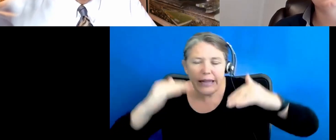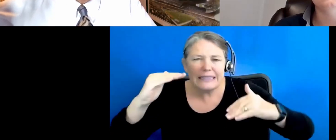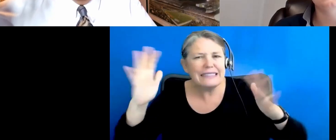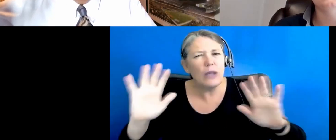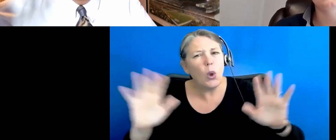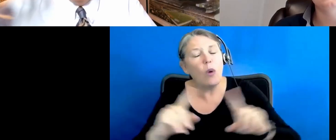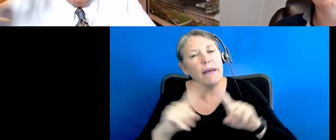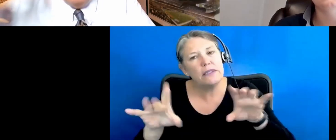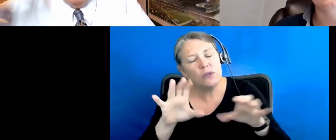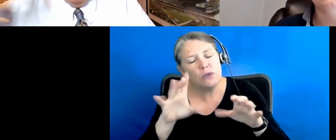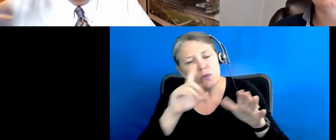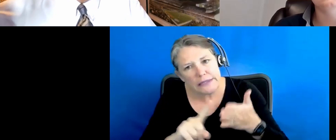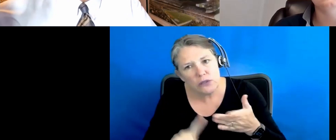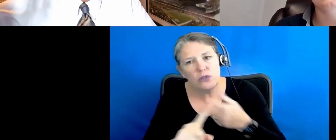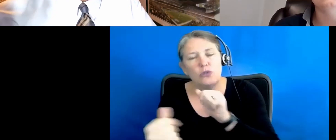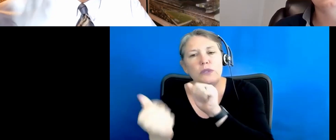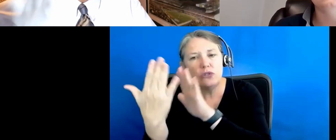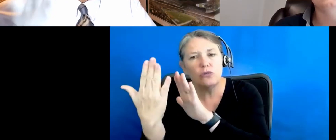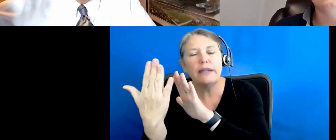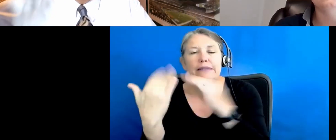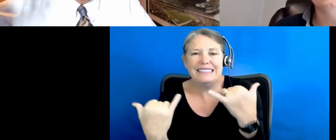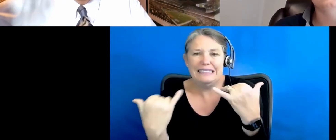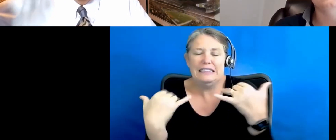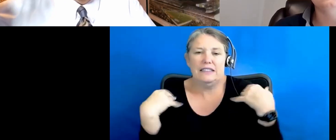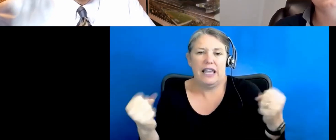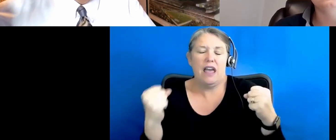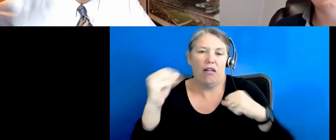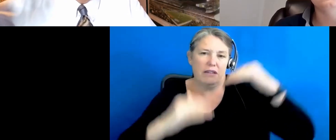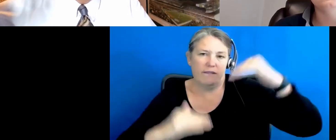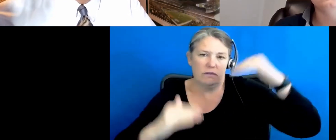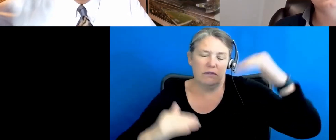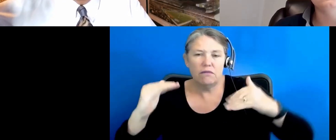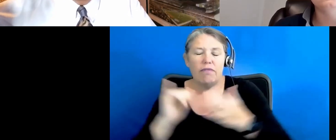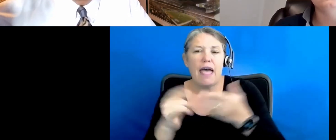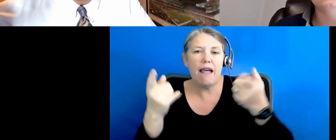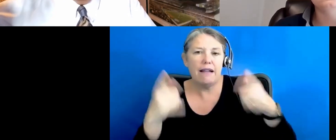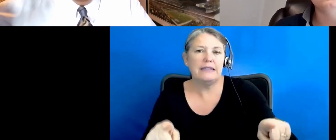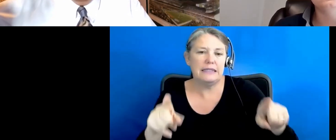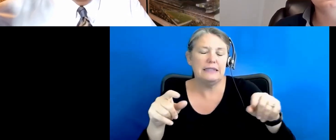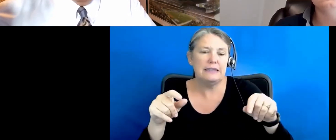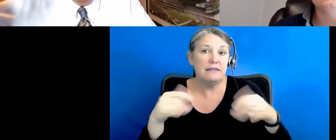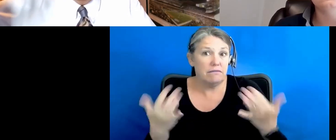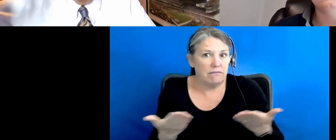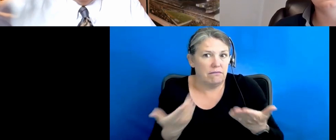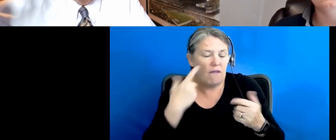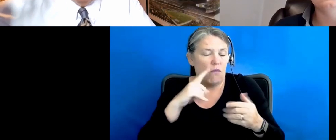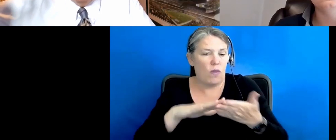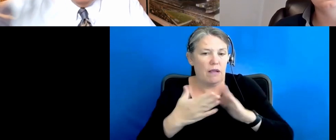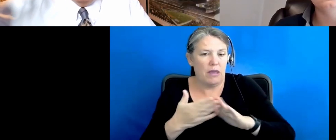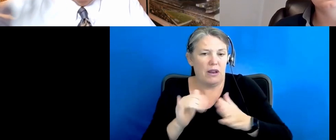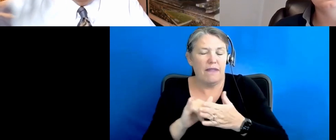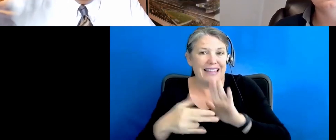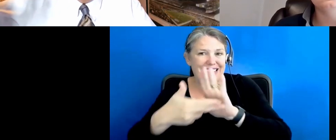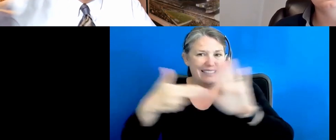conduct research on addressing the existing health disparities that exist for the community that's